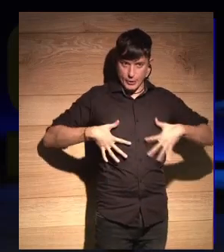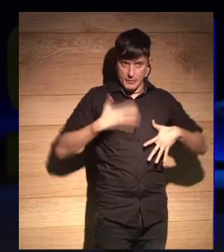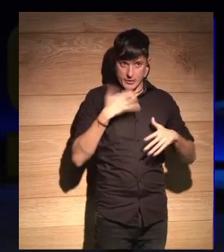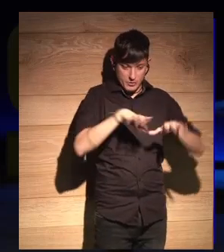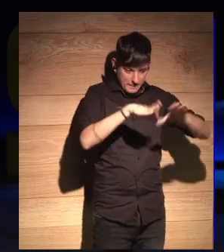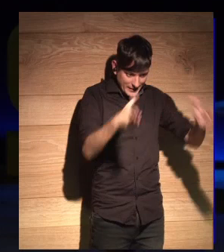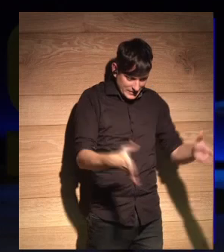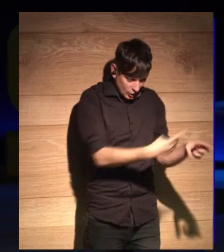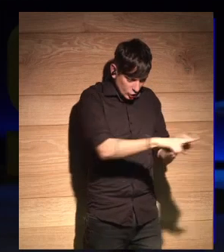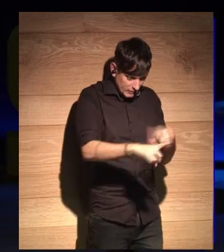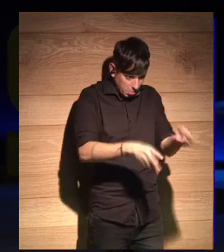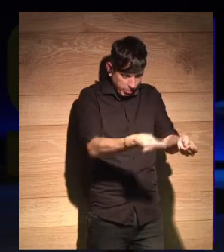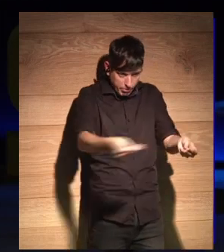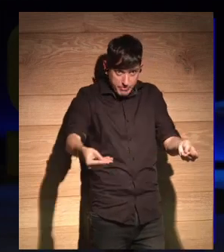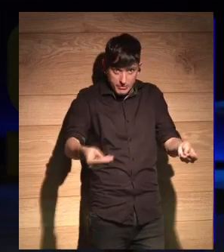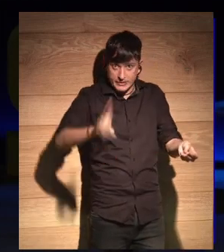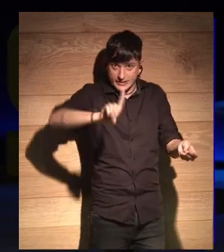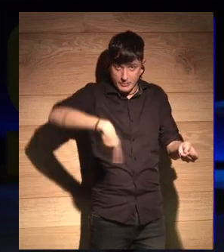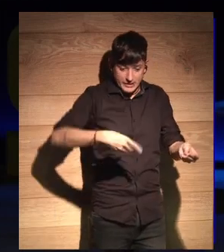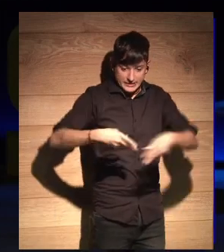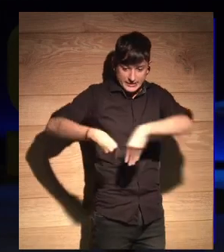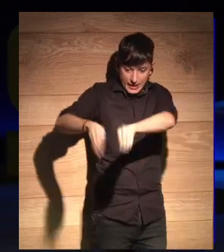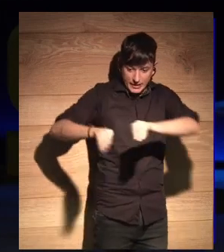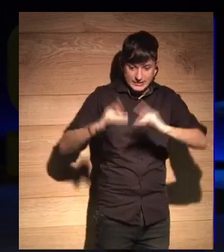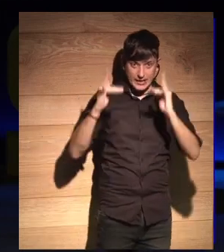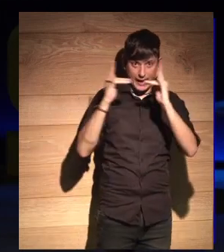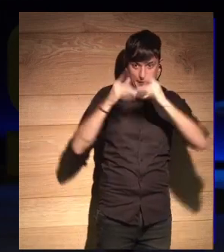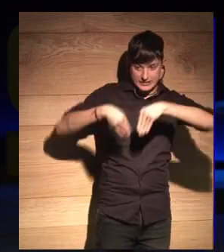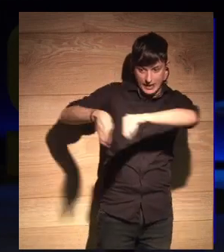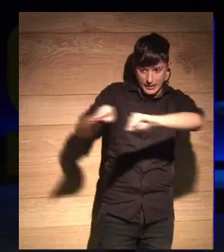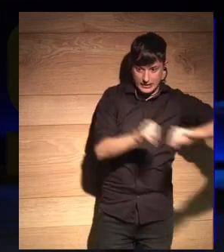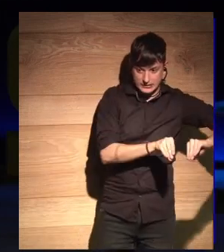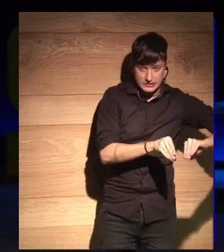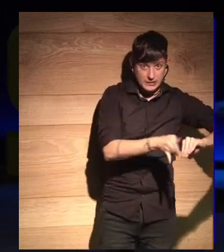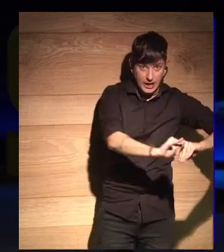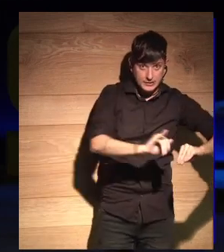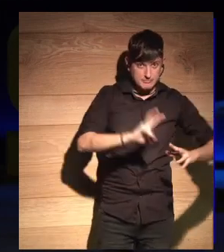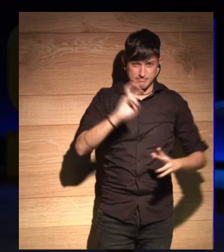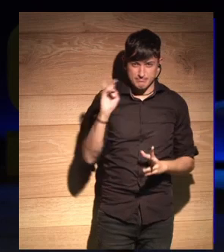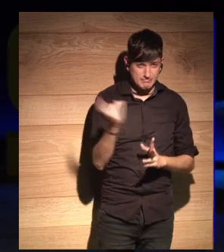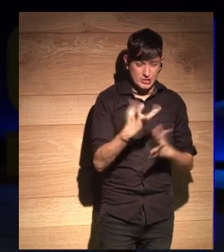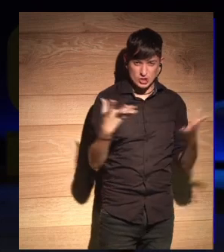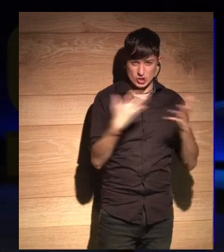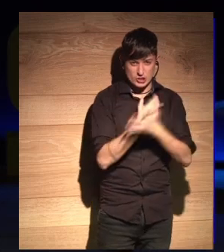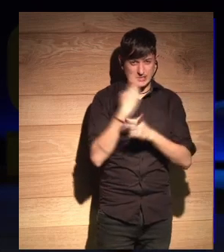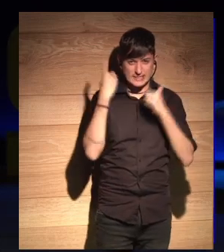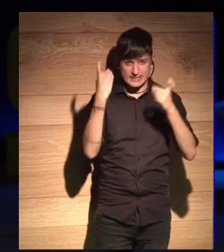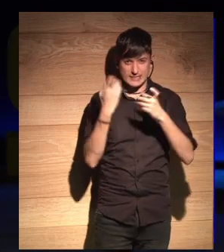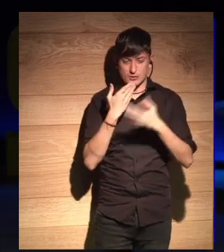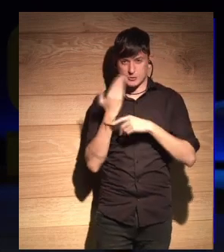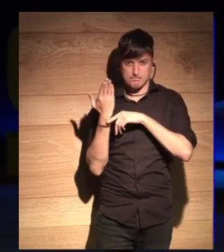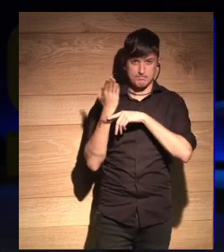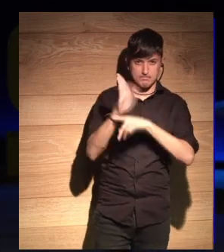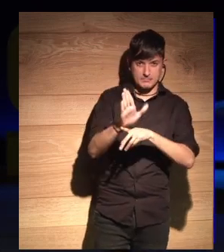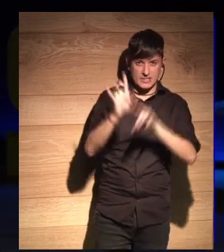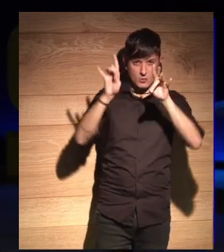use sheets on the bed and use them as her, and I would mimic her costume. So it was this idea of fantasy. And